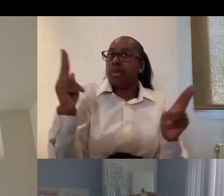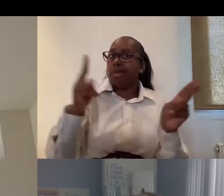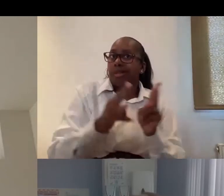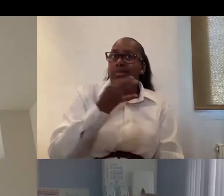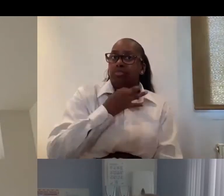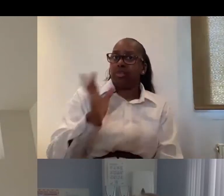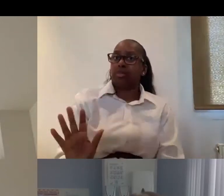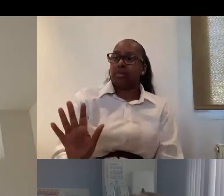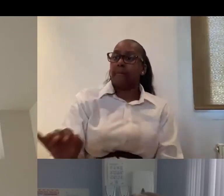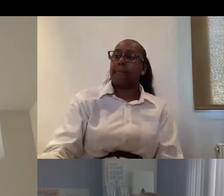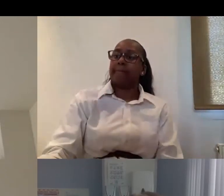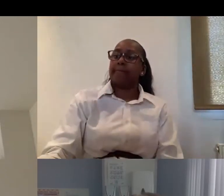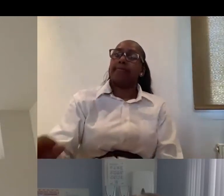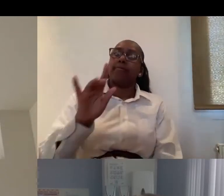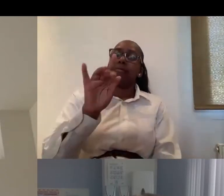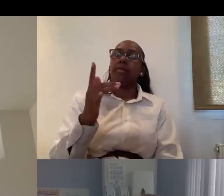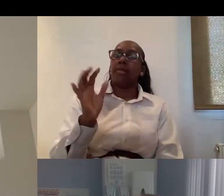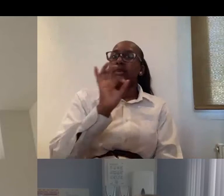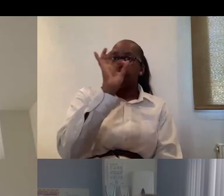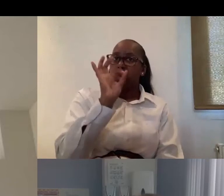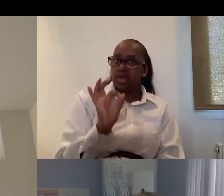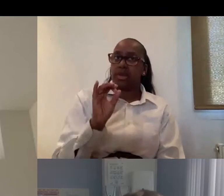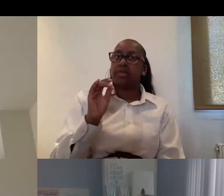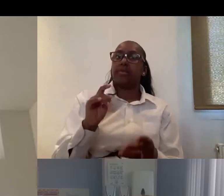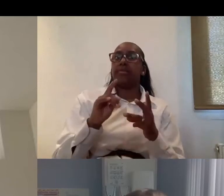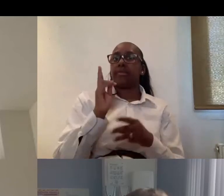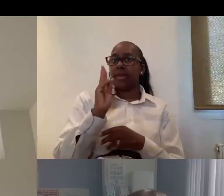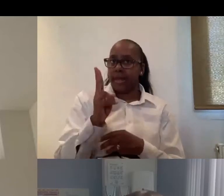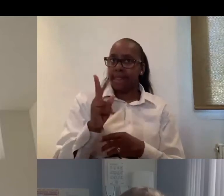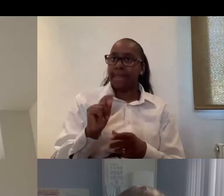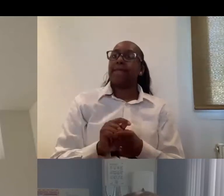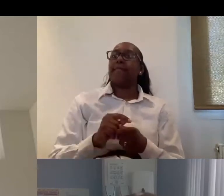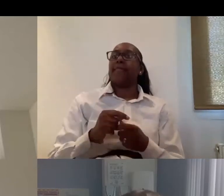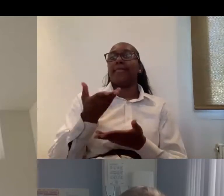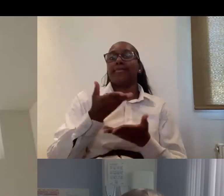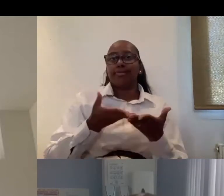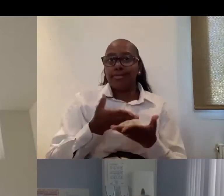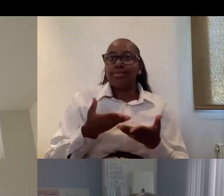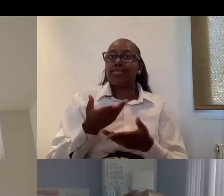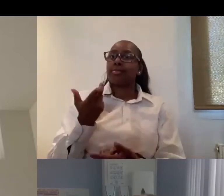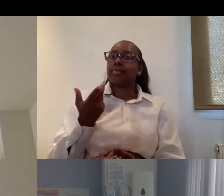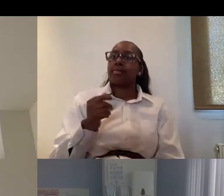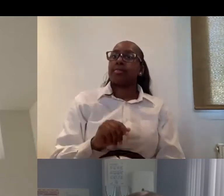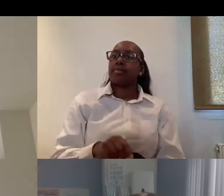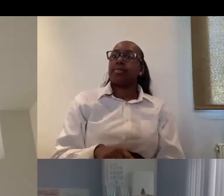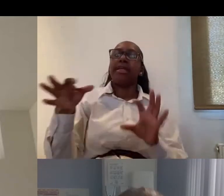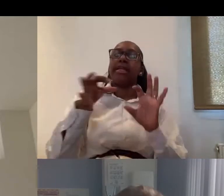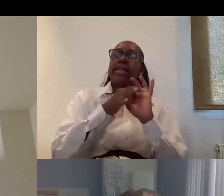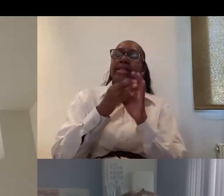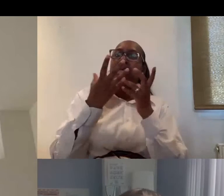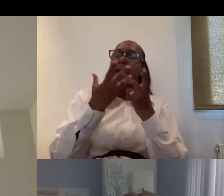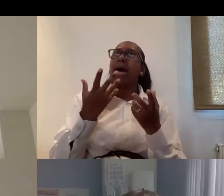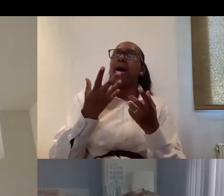Fantastic. The next one is very, very common, and I know that we've talked about it on numerous occasions. It's in relation to how quickly